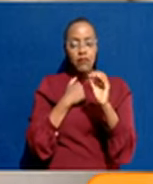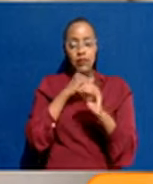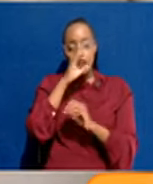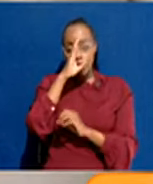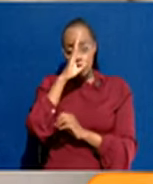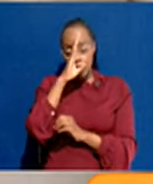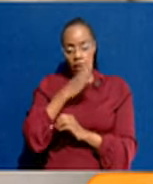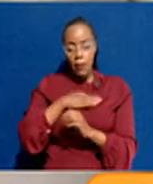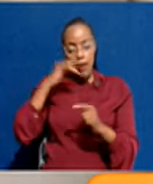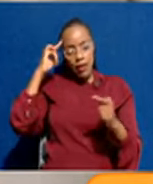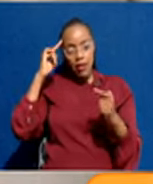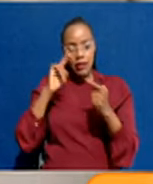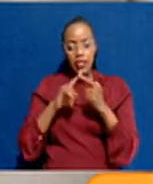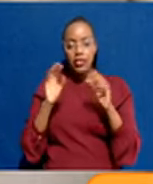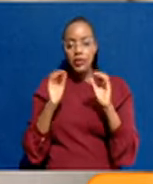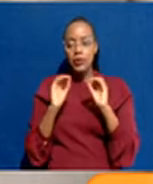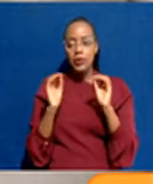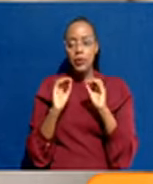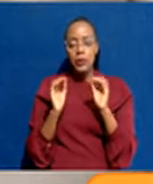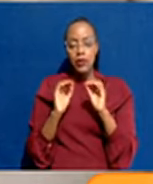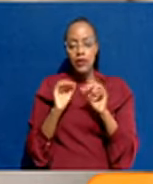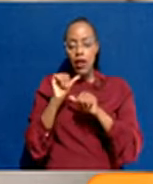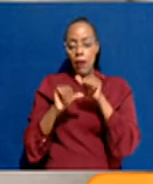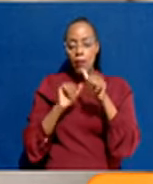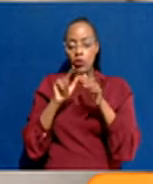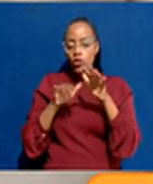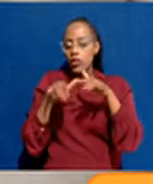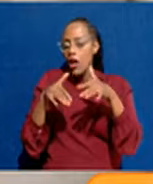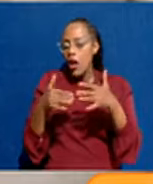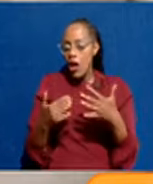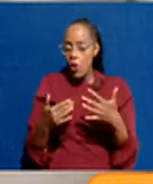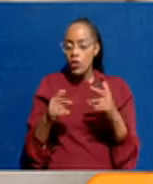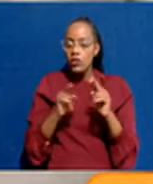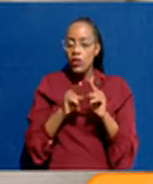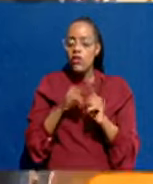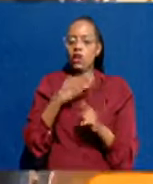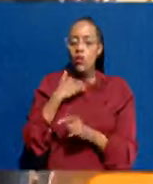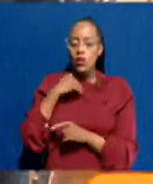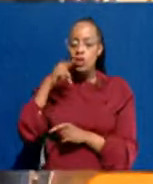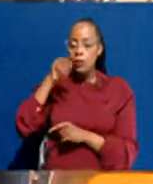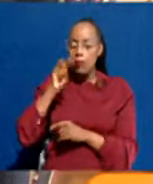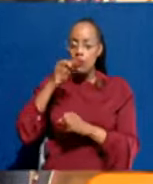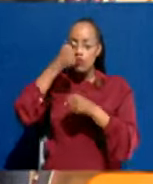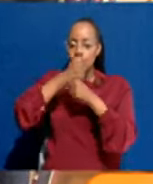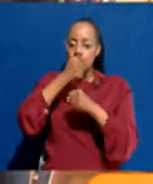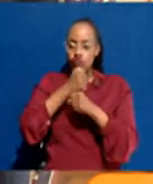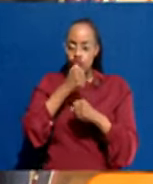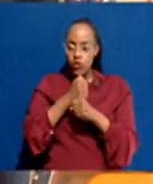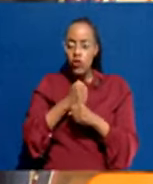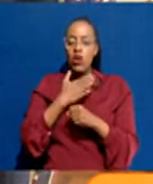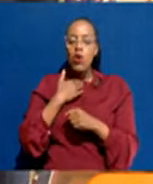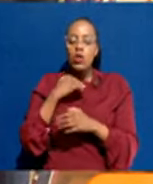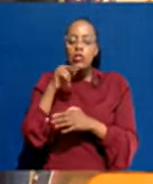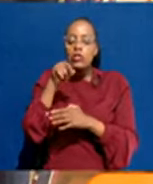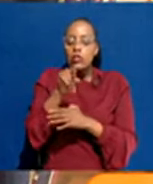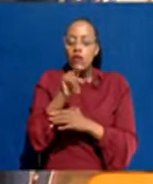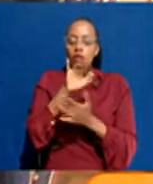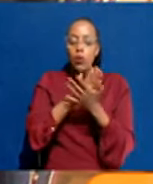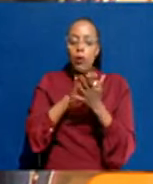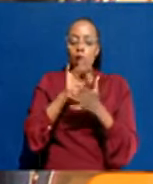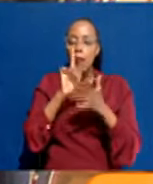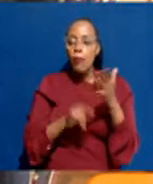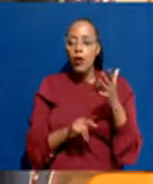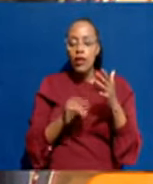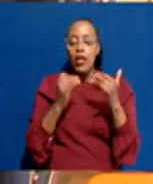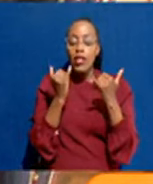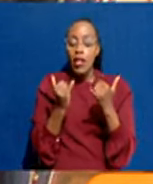he could not doubt my intention about how I want the Prime Minister to be, what I want him to be.